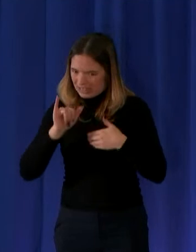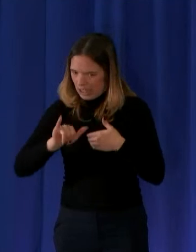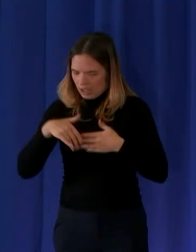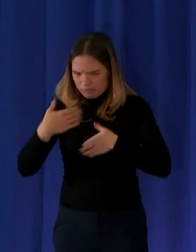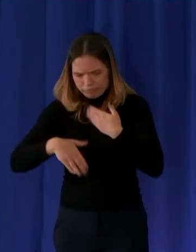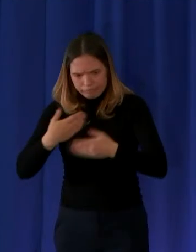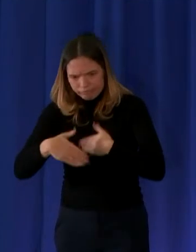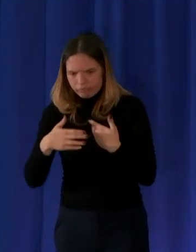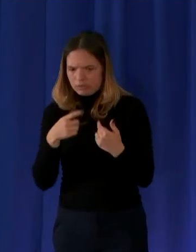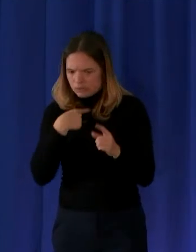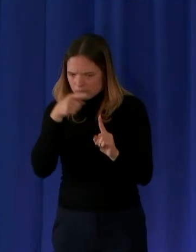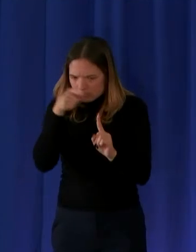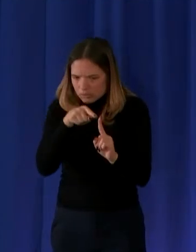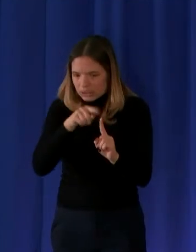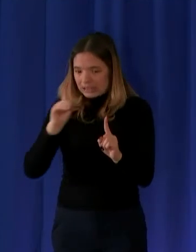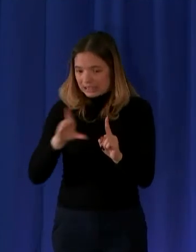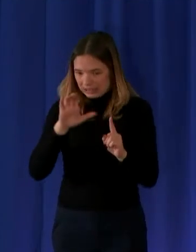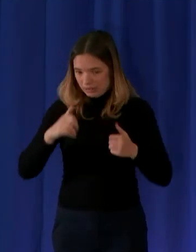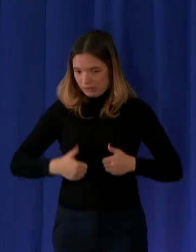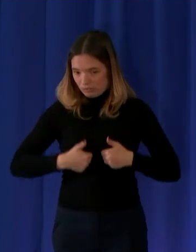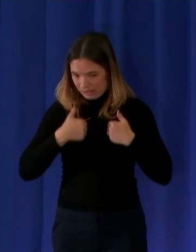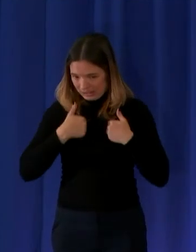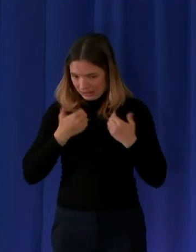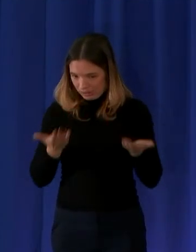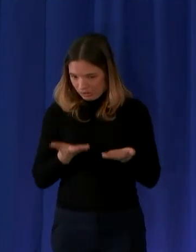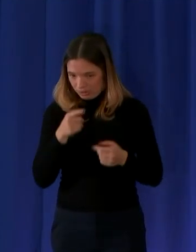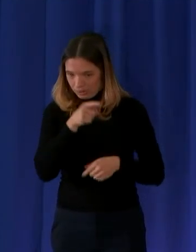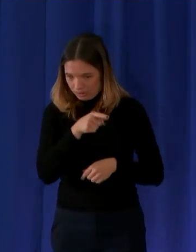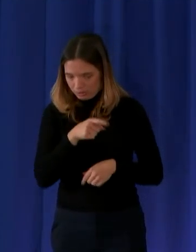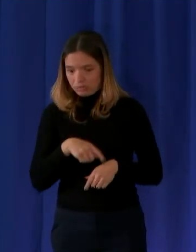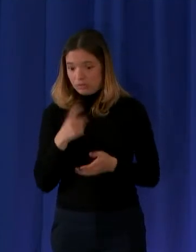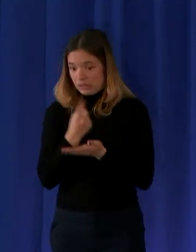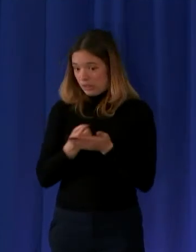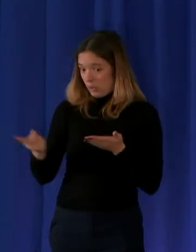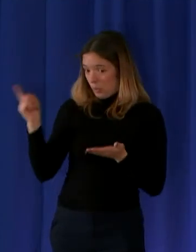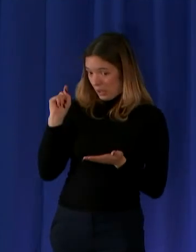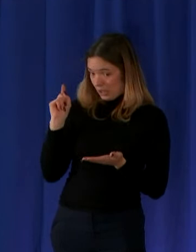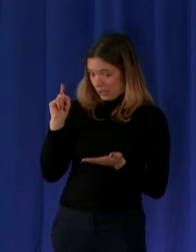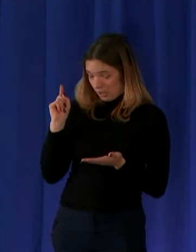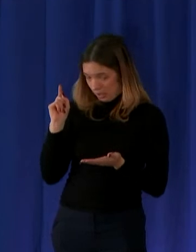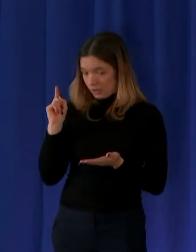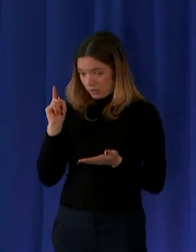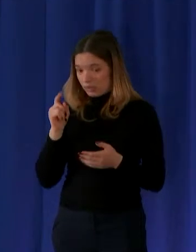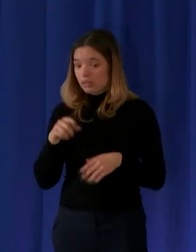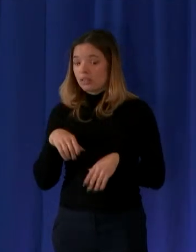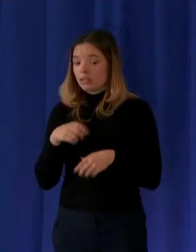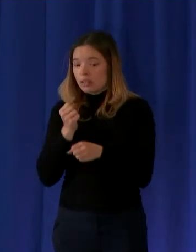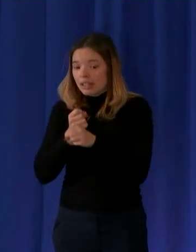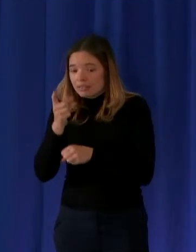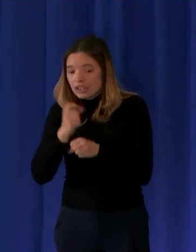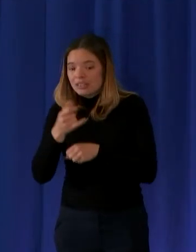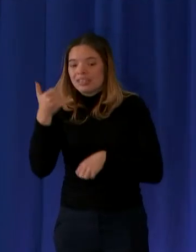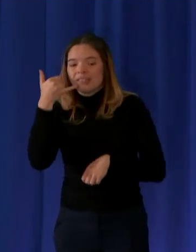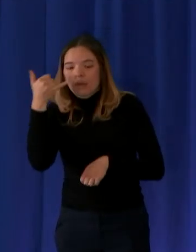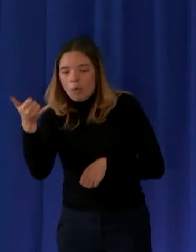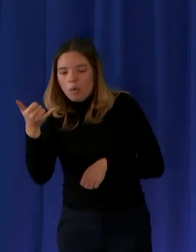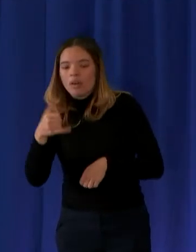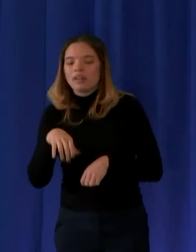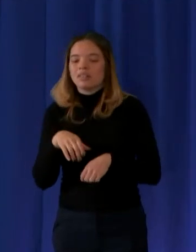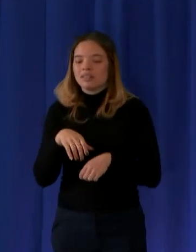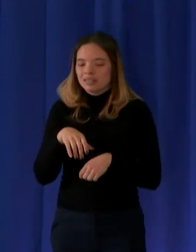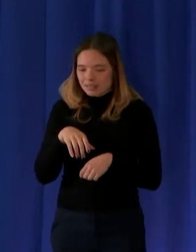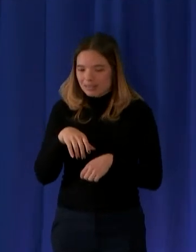process is me hearing directly from DC residents. Last week, I had our annual telephone town